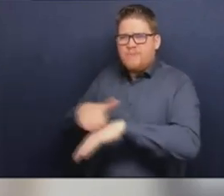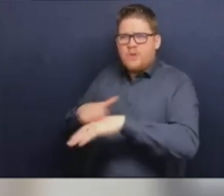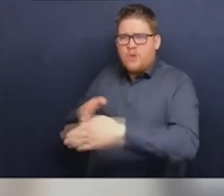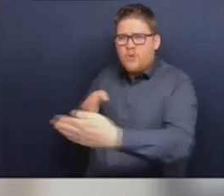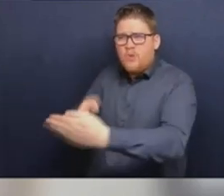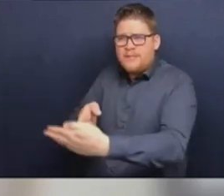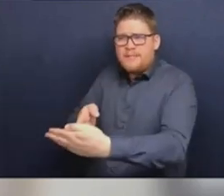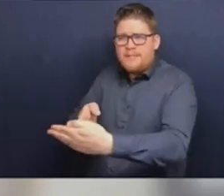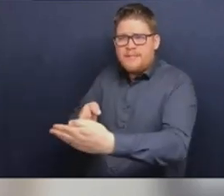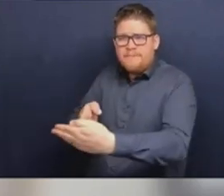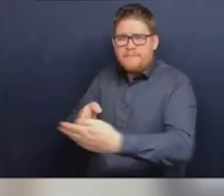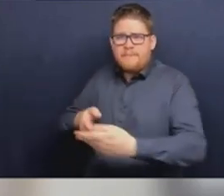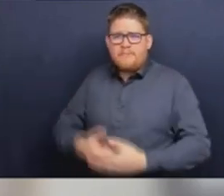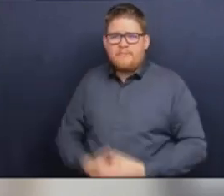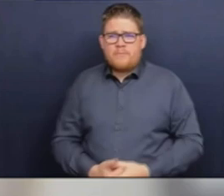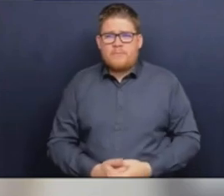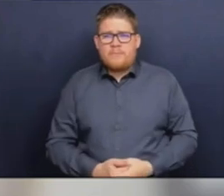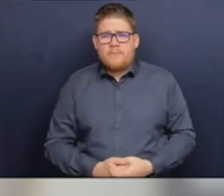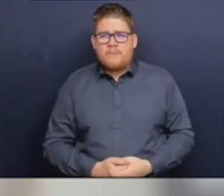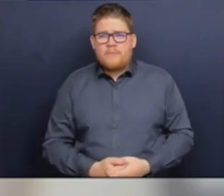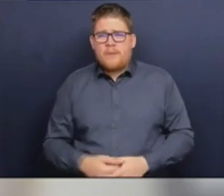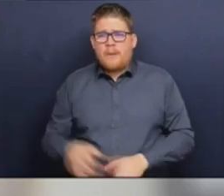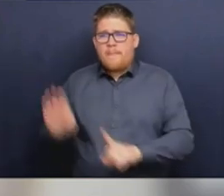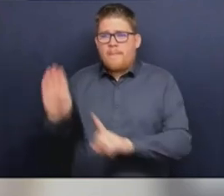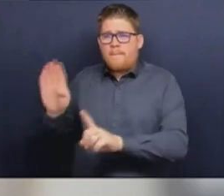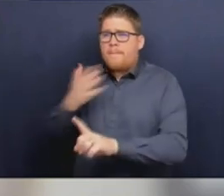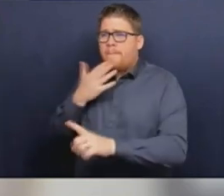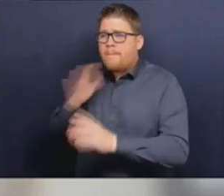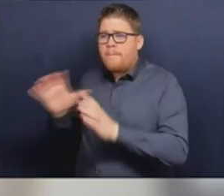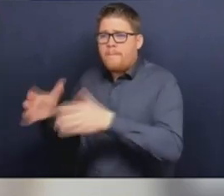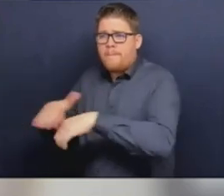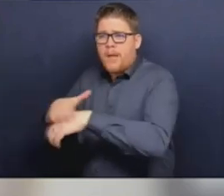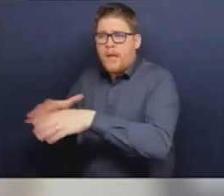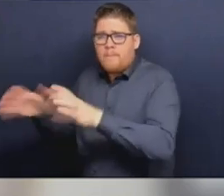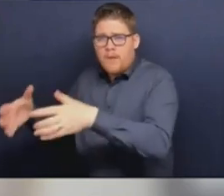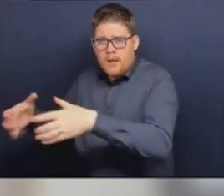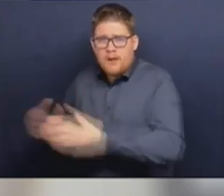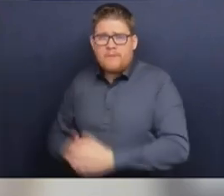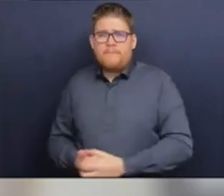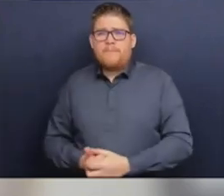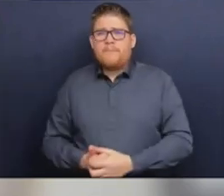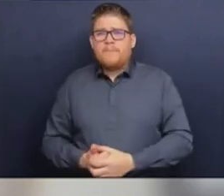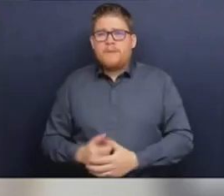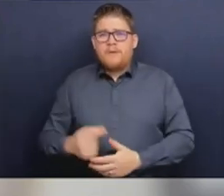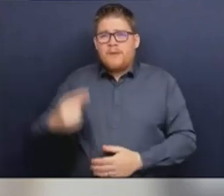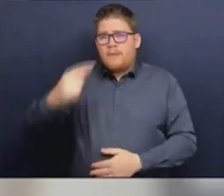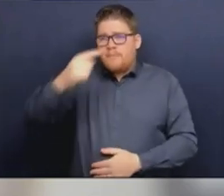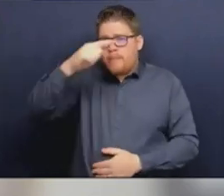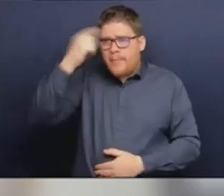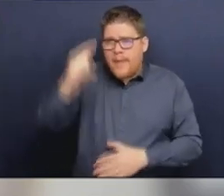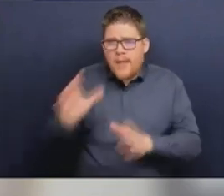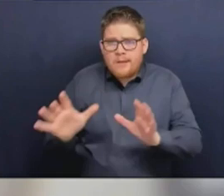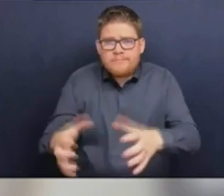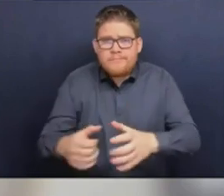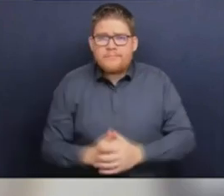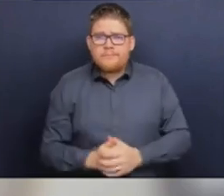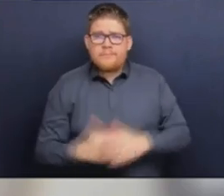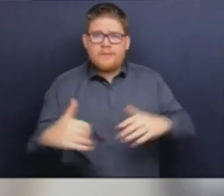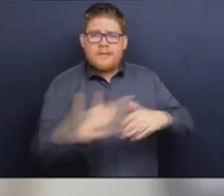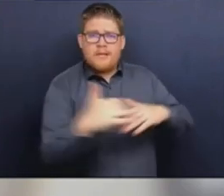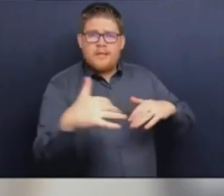peoples, Black, Indigenous people of color. It's a very important step, and acknowledge the good work